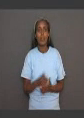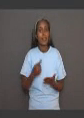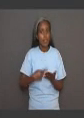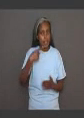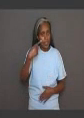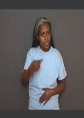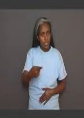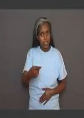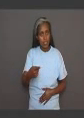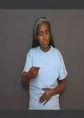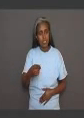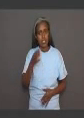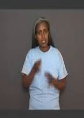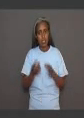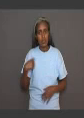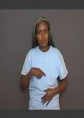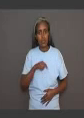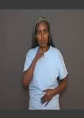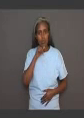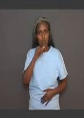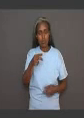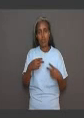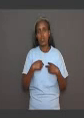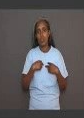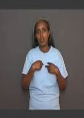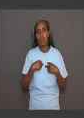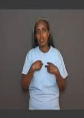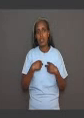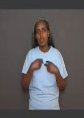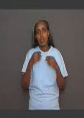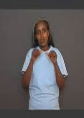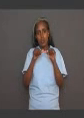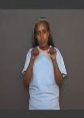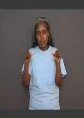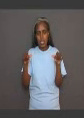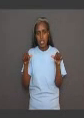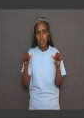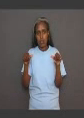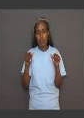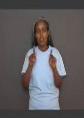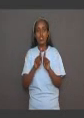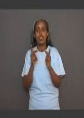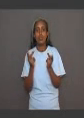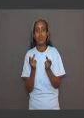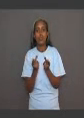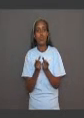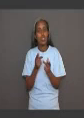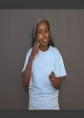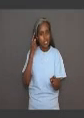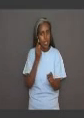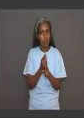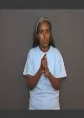Next, if we do not have a way to measure the portions